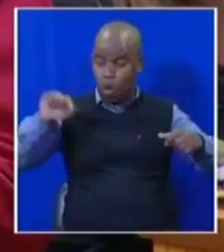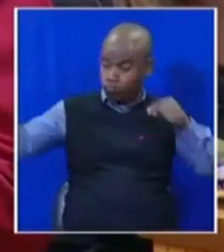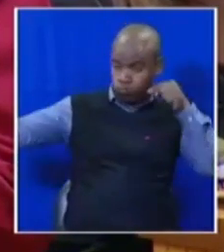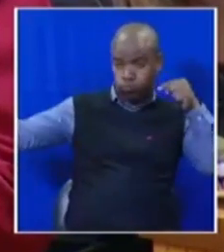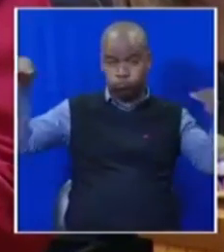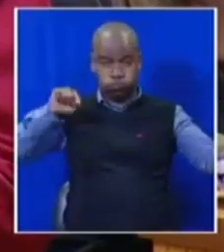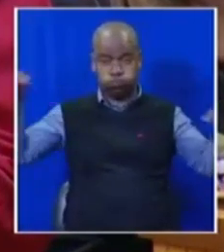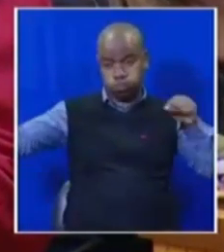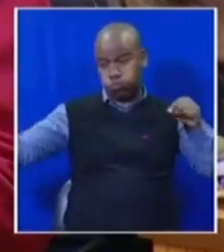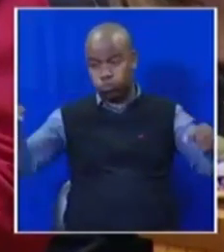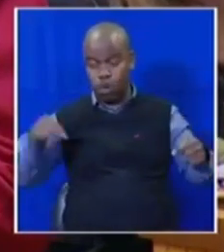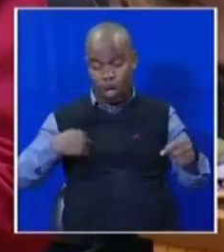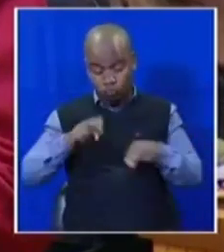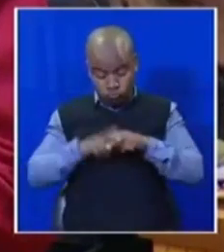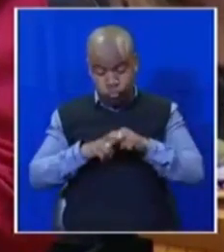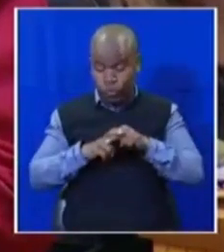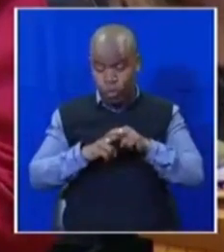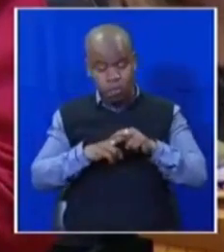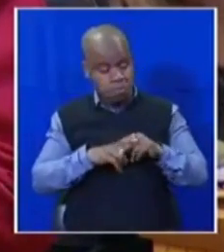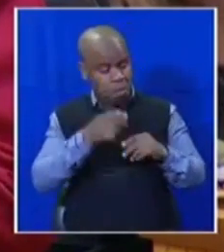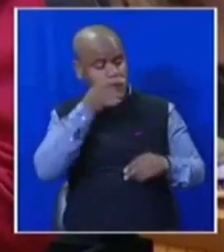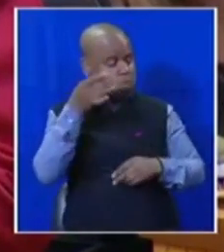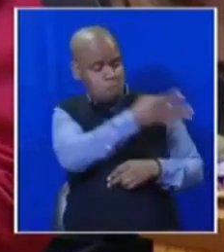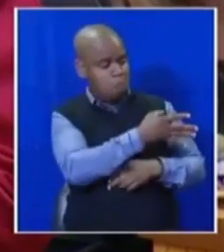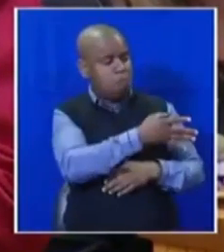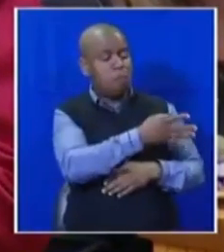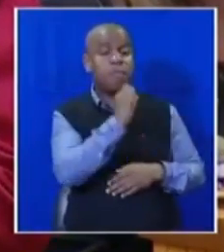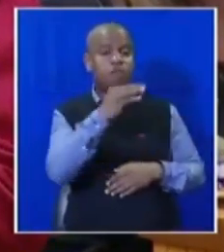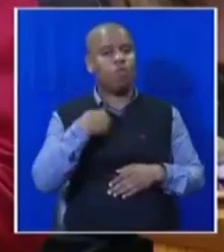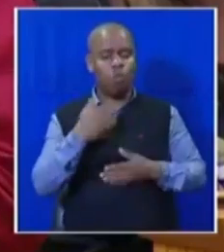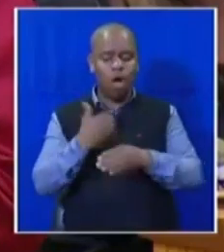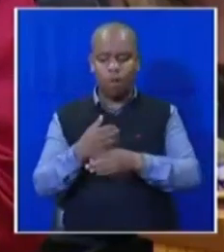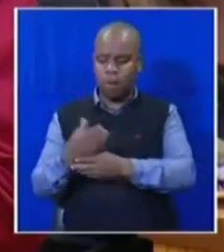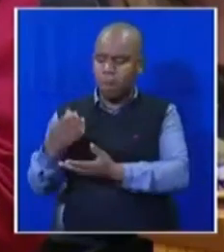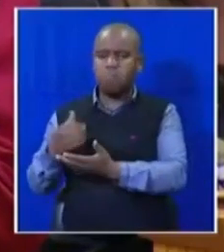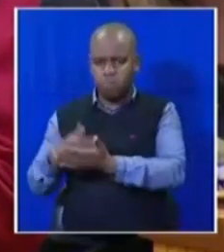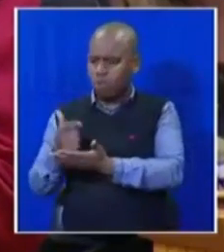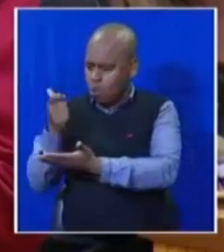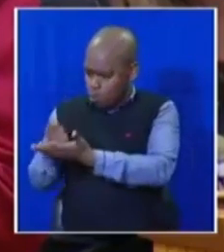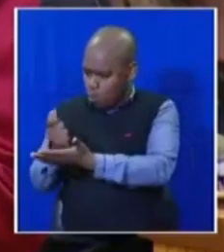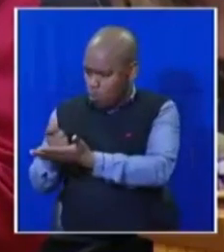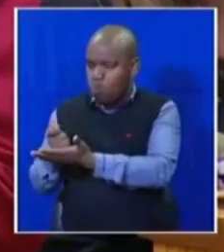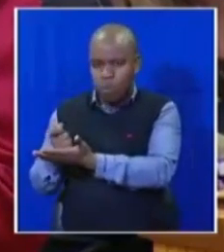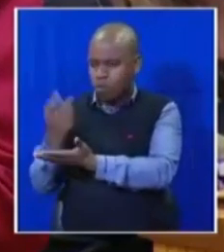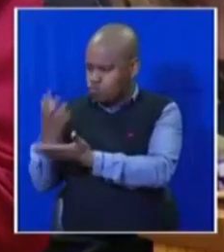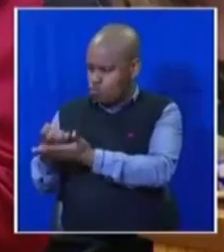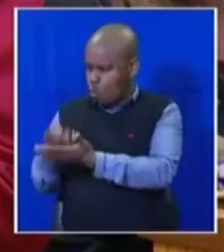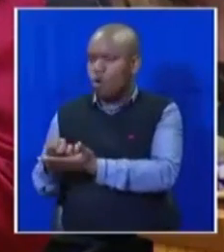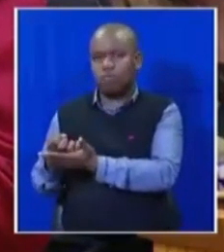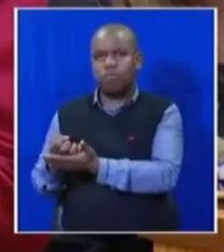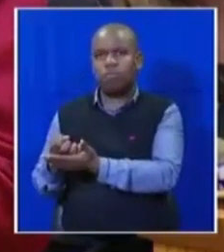a member privately. Now, if they want us to record all the insult, we can do that. They mustn't come here and clean